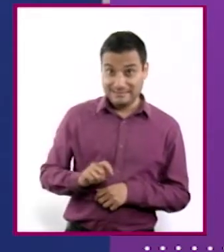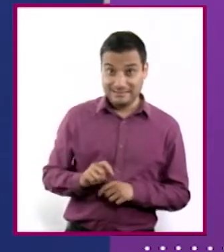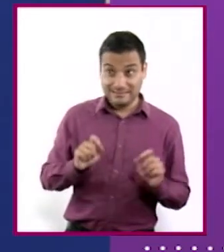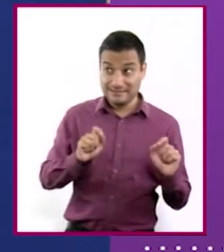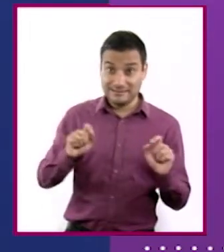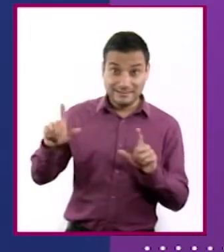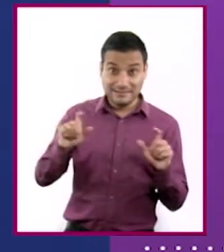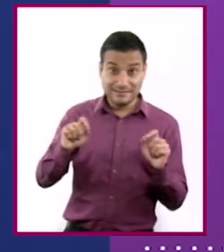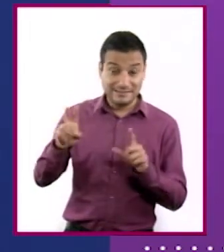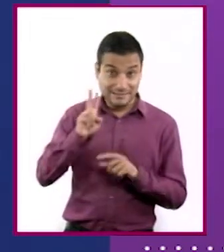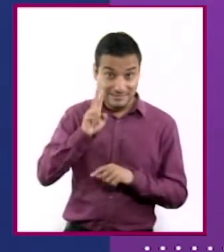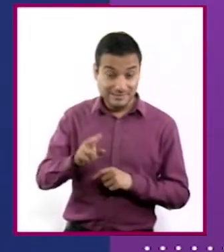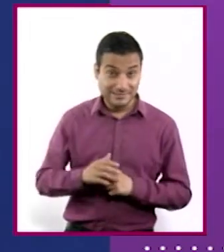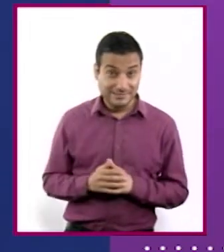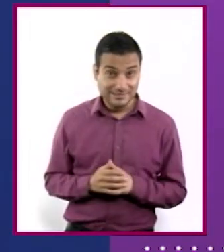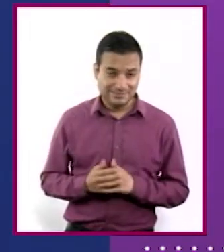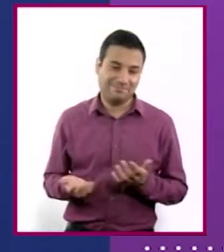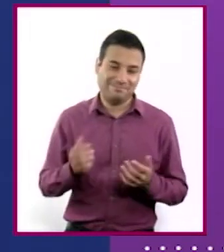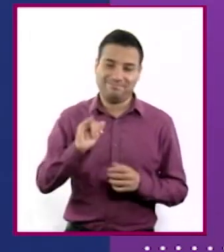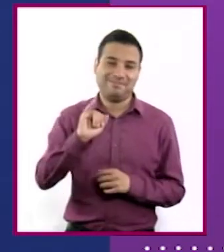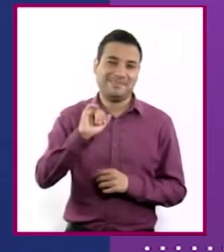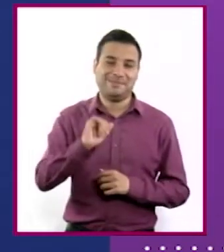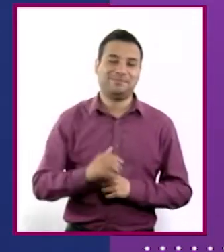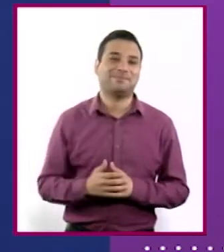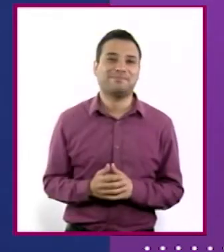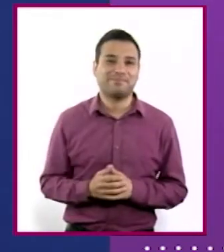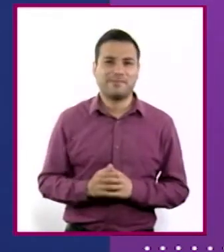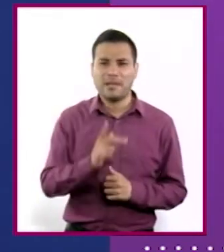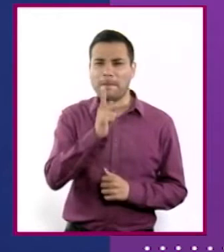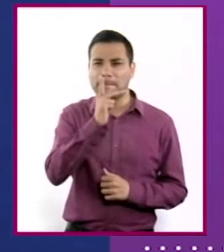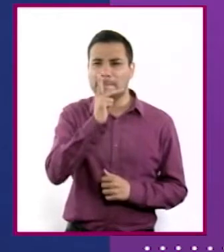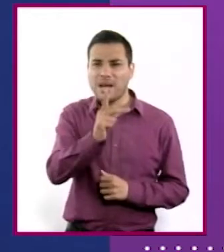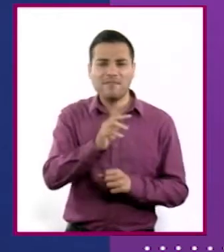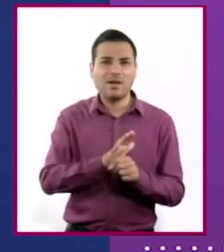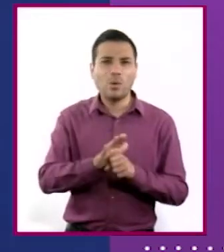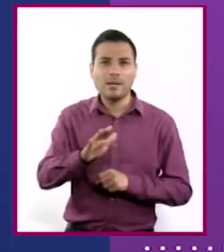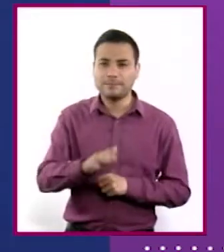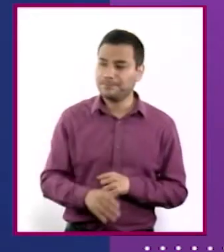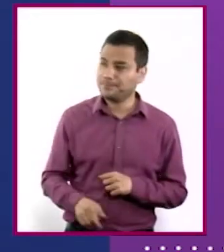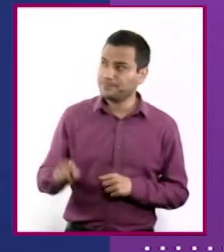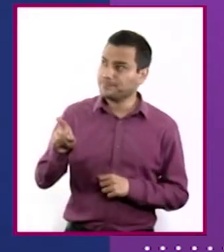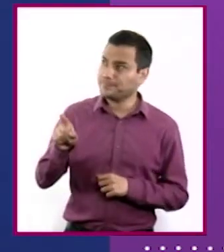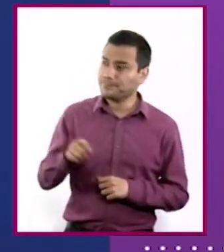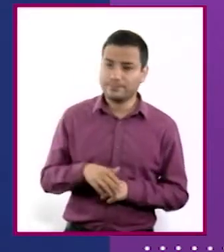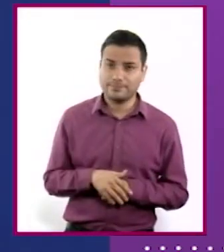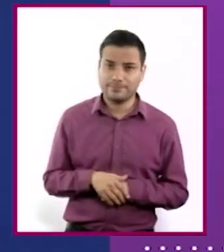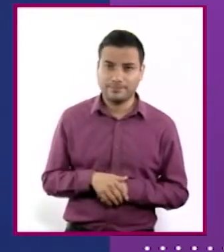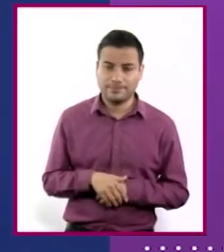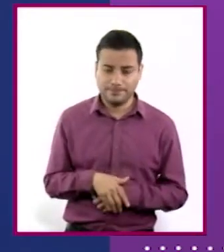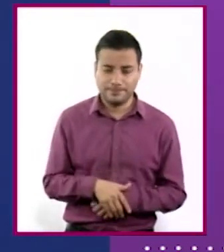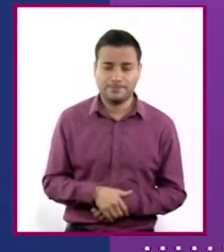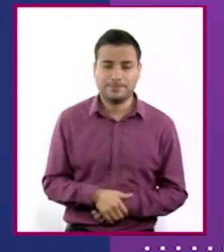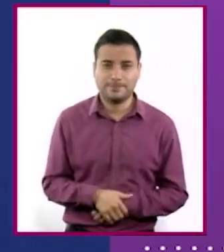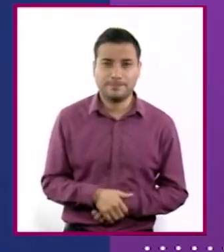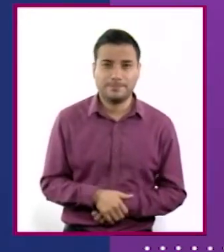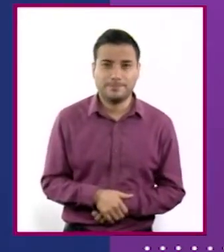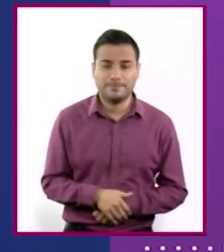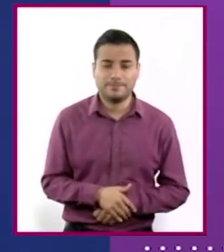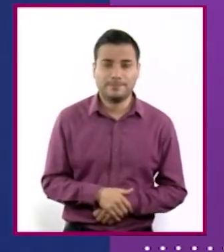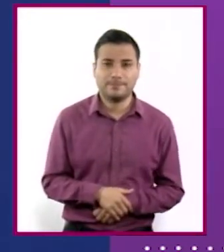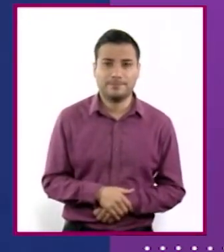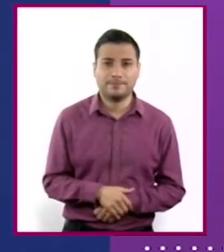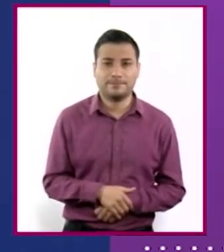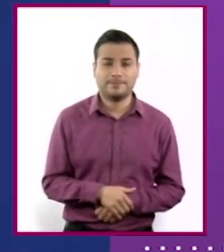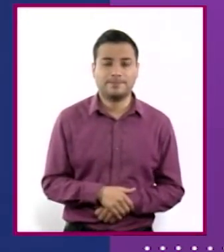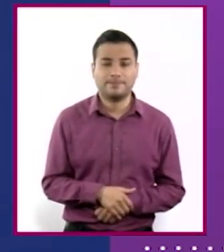lección? ¡Claro que sí! Fueron first, then,